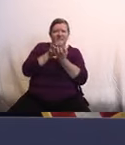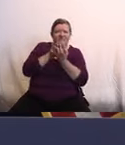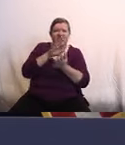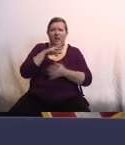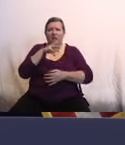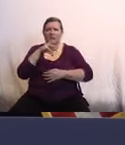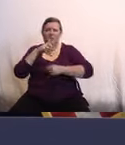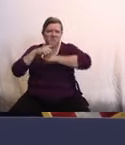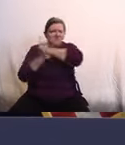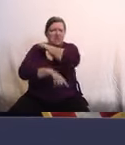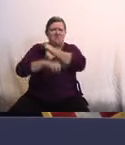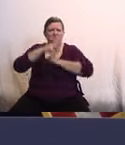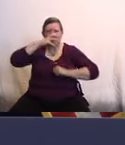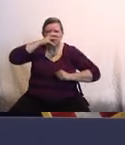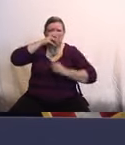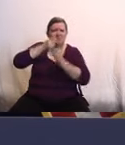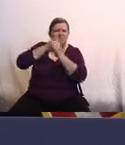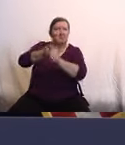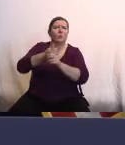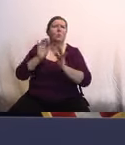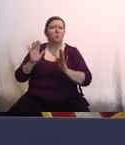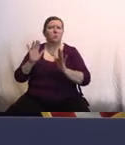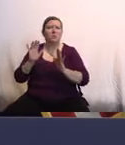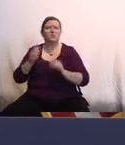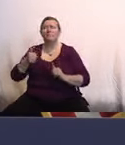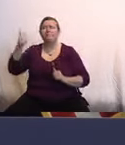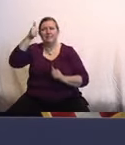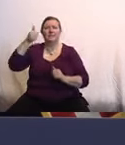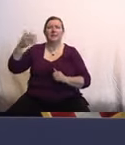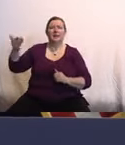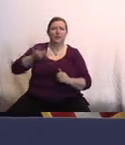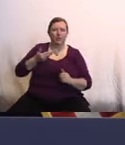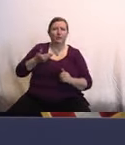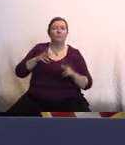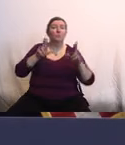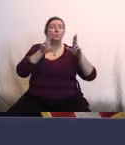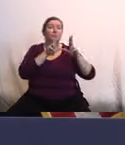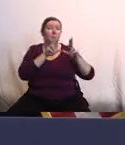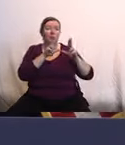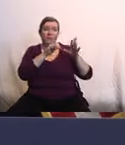employee, or the employer and the union representing that employee.